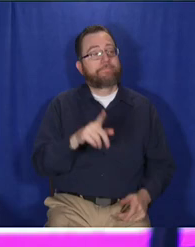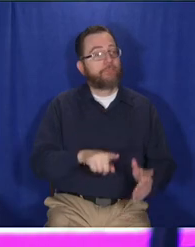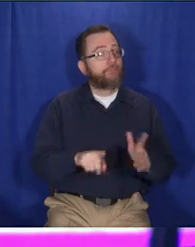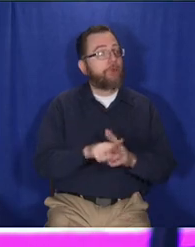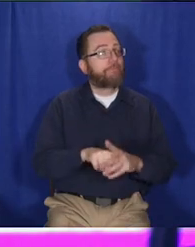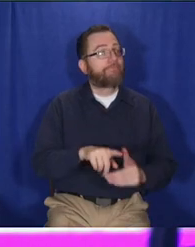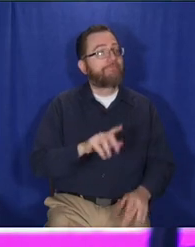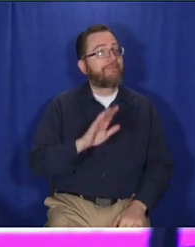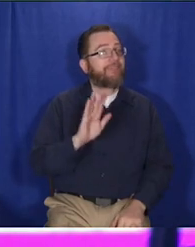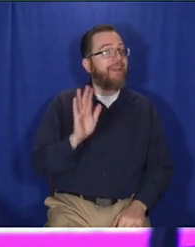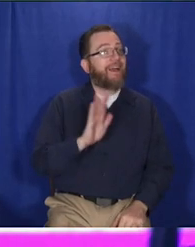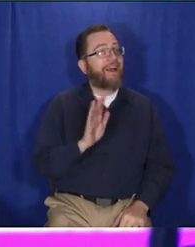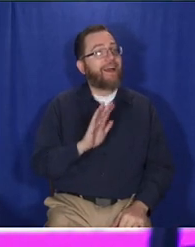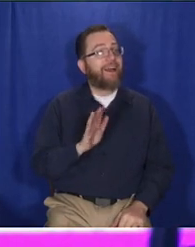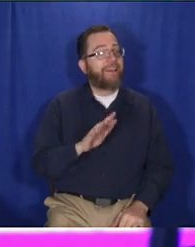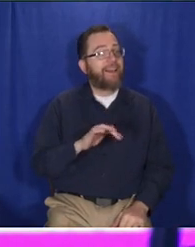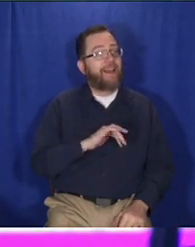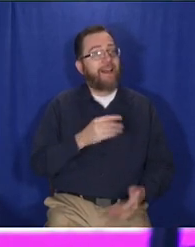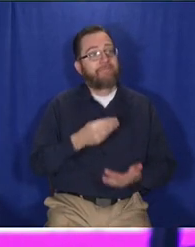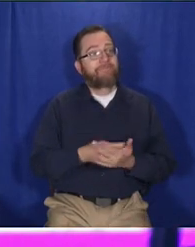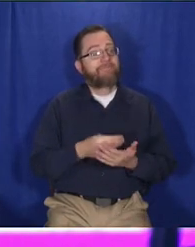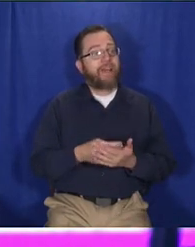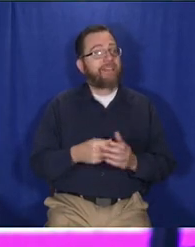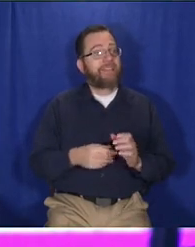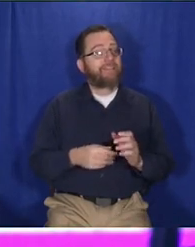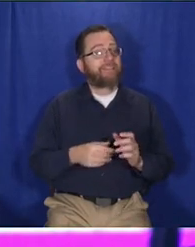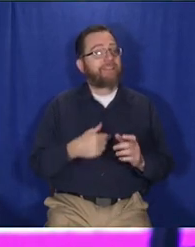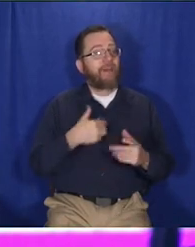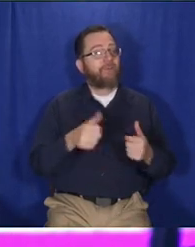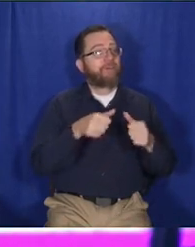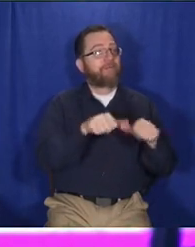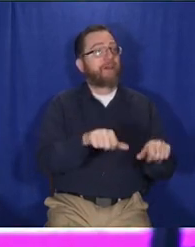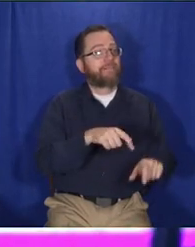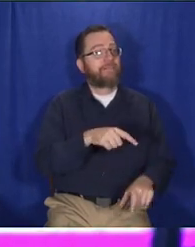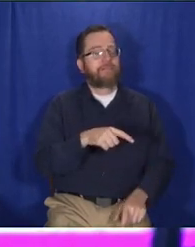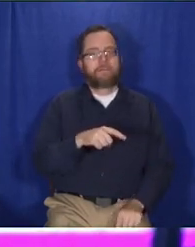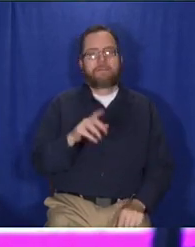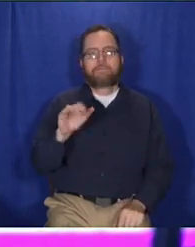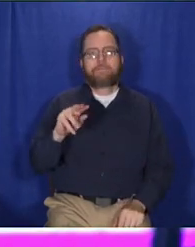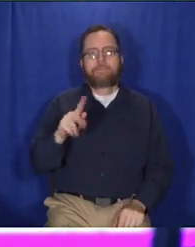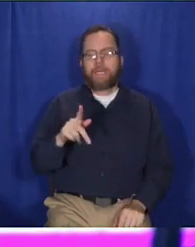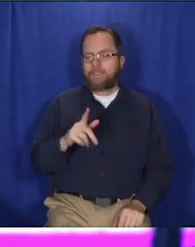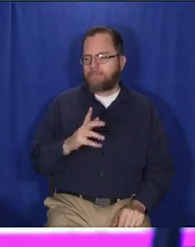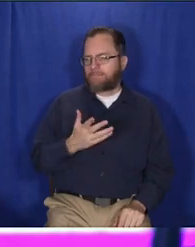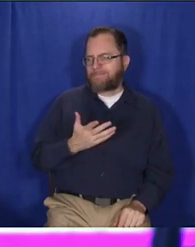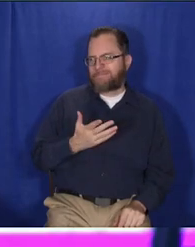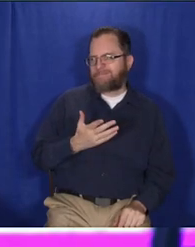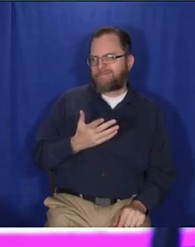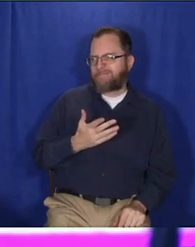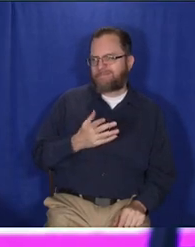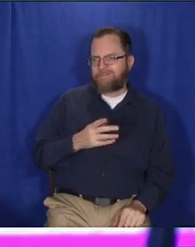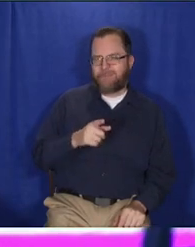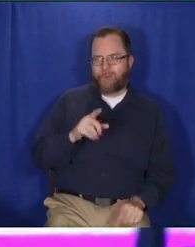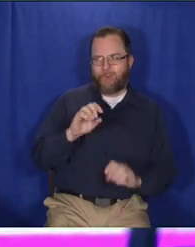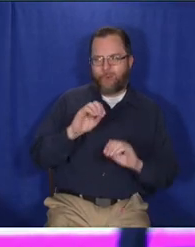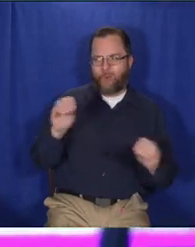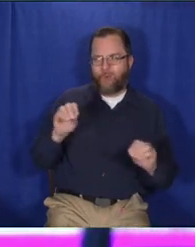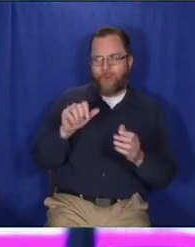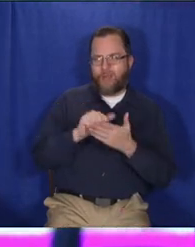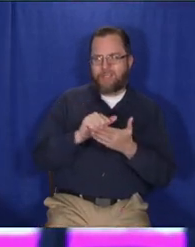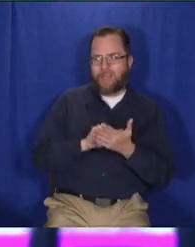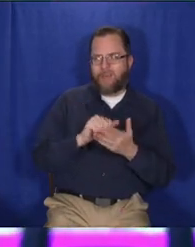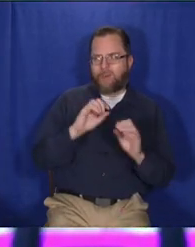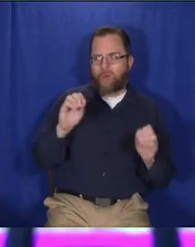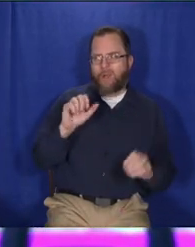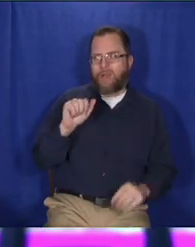I'm a preacher. Yeah, I hear laughter. Yeah. They'd be like, security, I'm not getting that bank. I don't have no